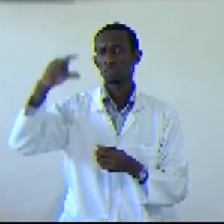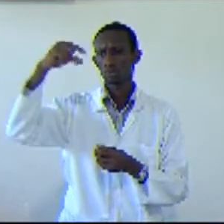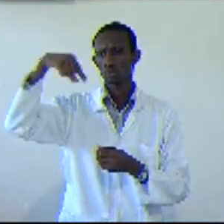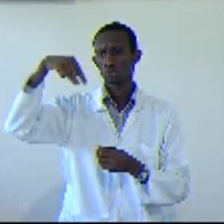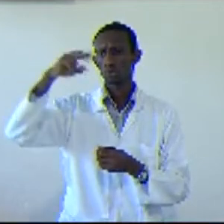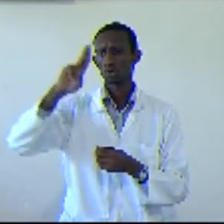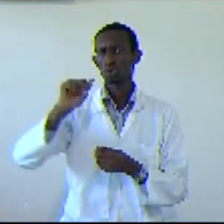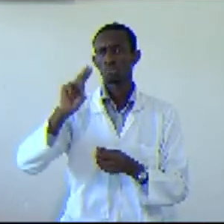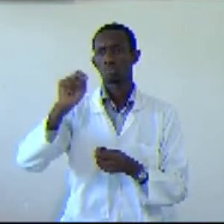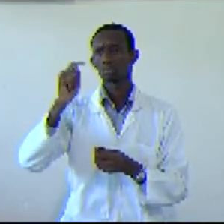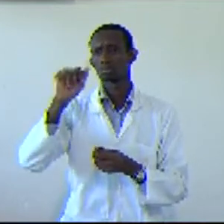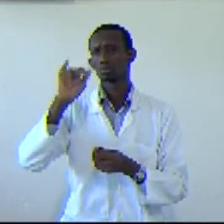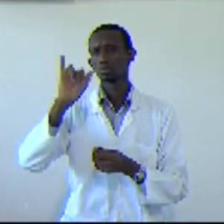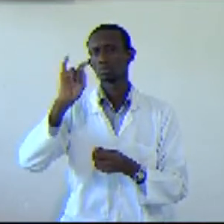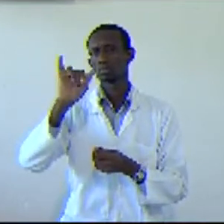both